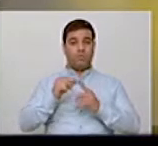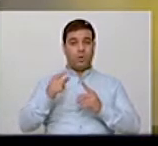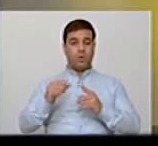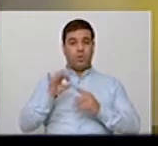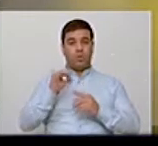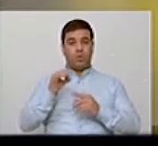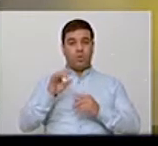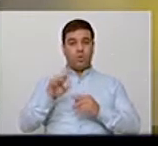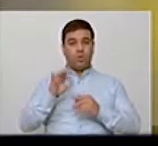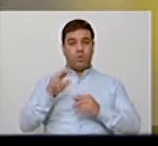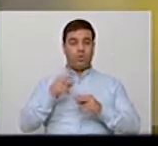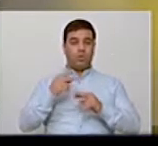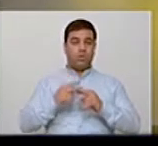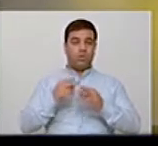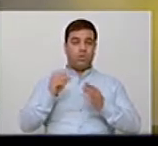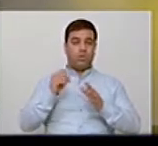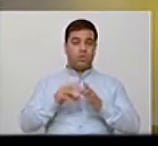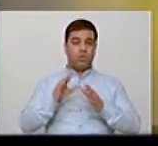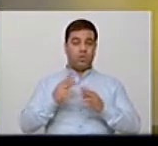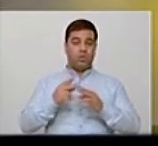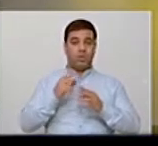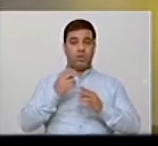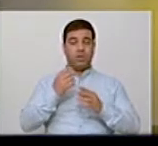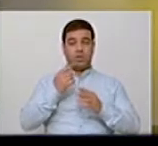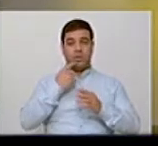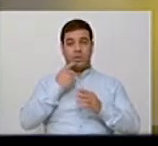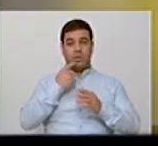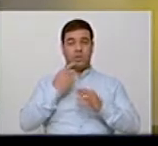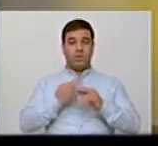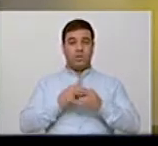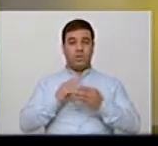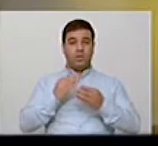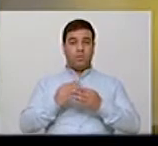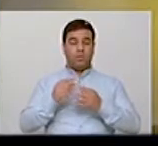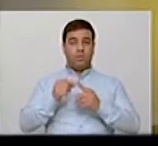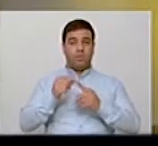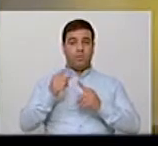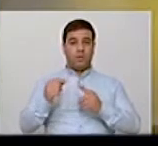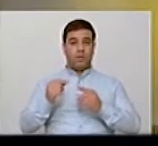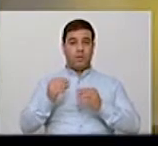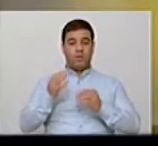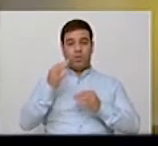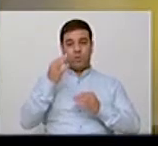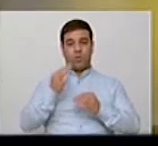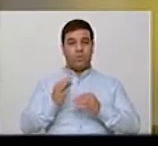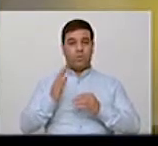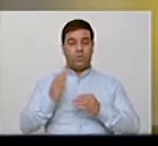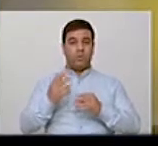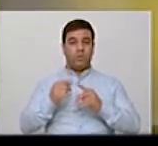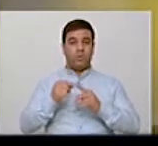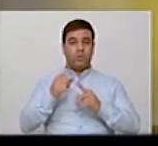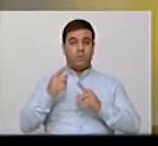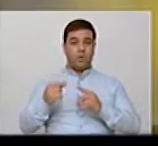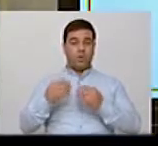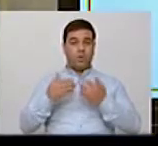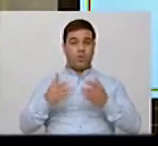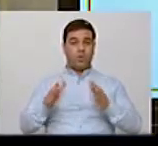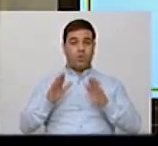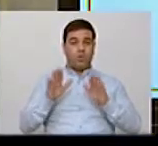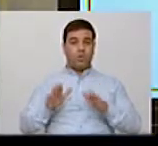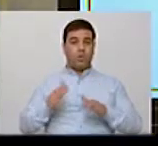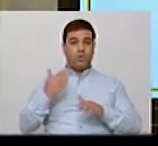eritmasiga solinadi. Shisha tayoqcha yordamida bark tekislansa, barkning ochiq